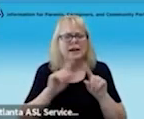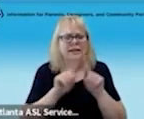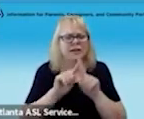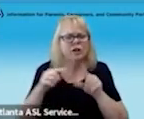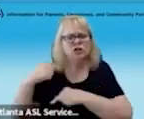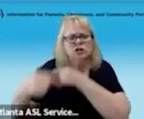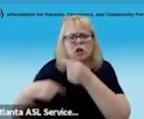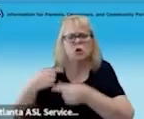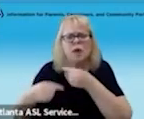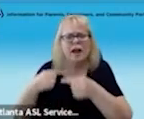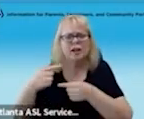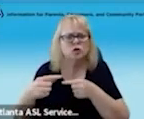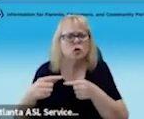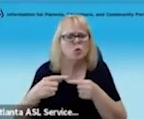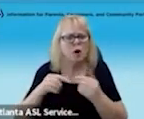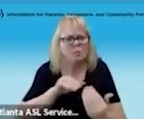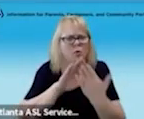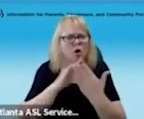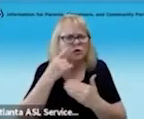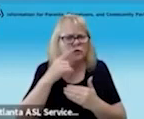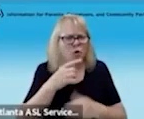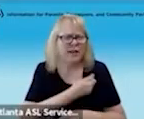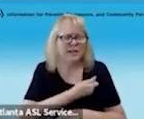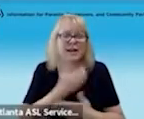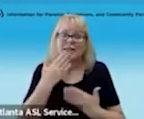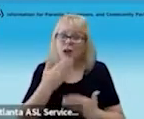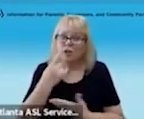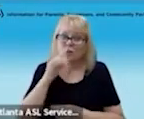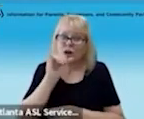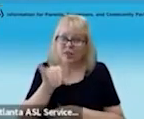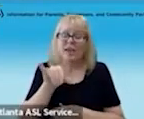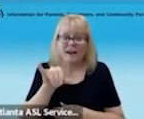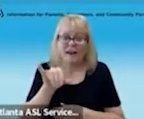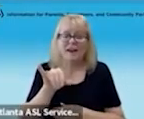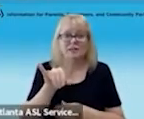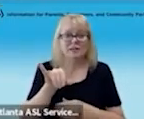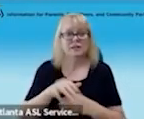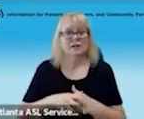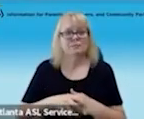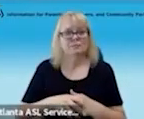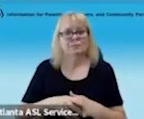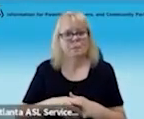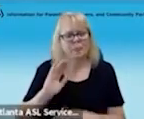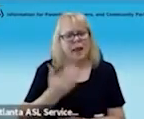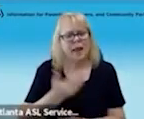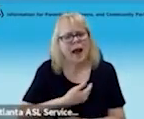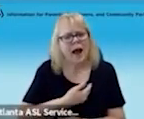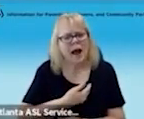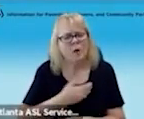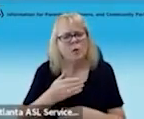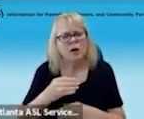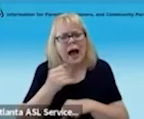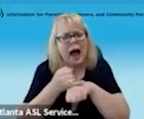Thank you. So Vatana, over to you. What is your organization's intergenerational approach to promoting